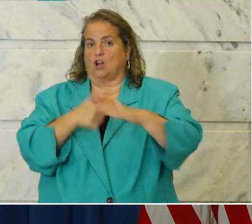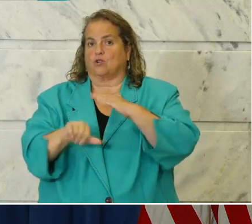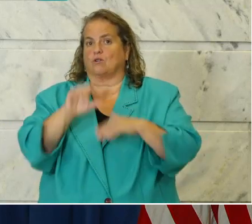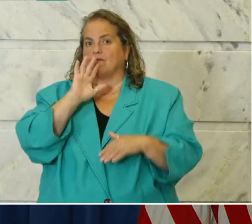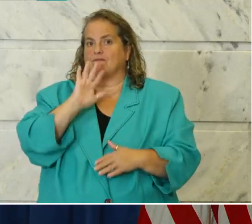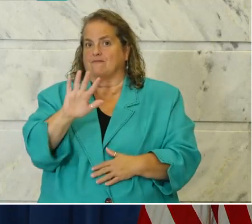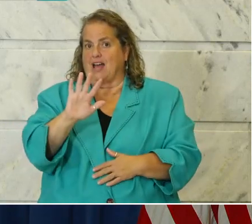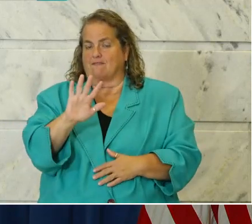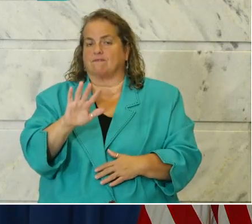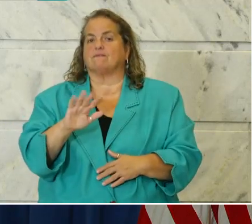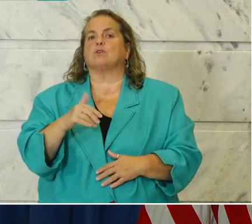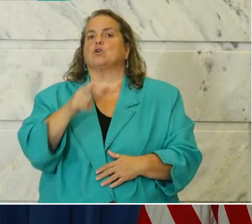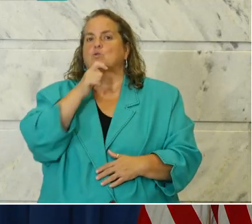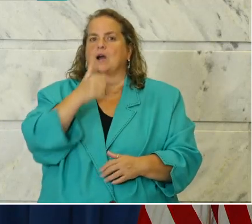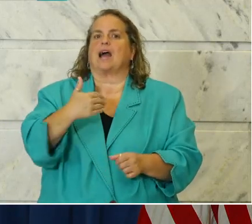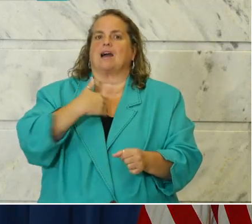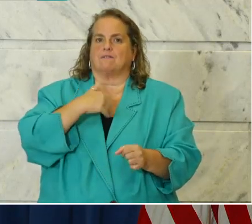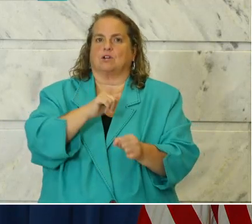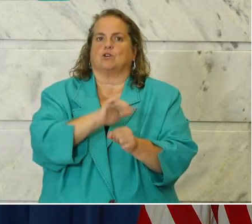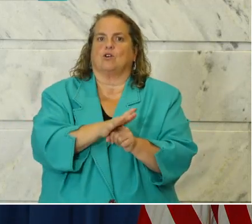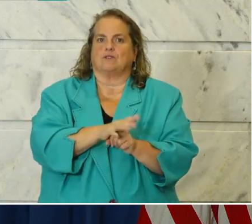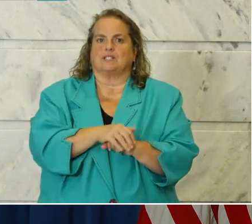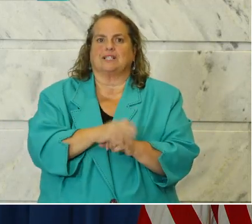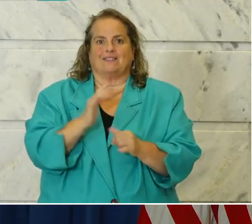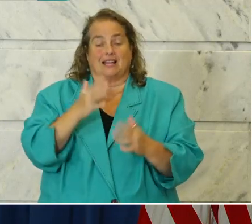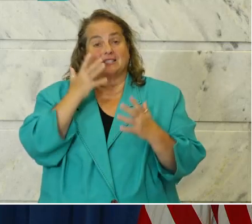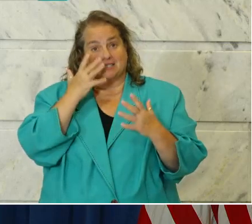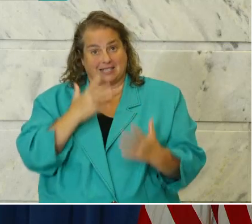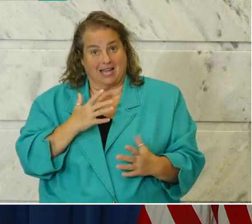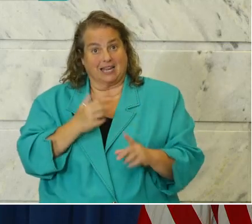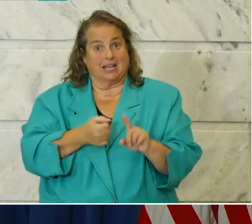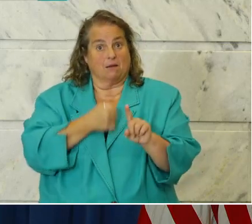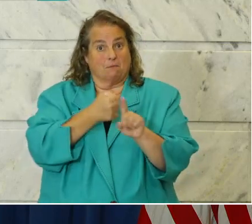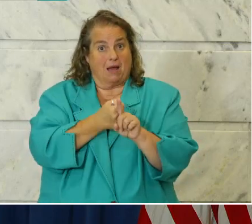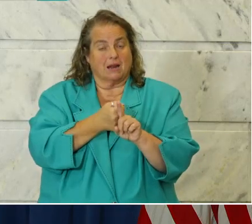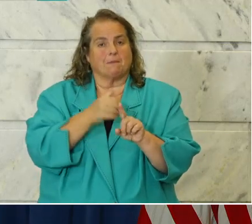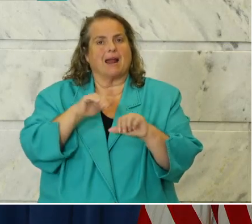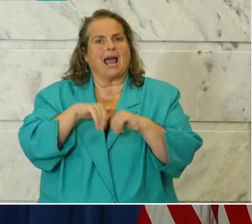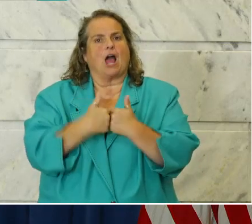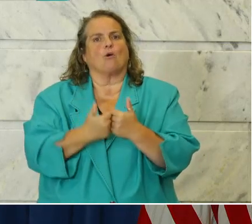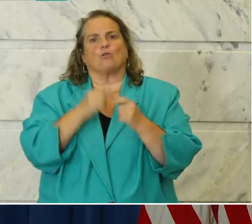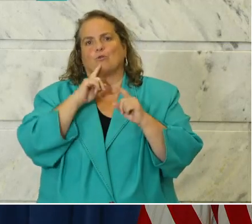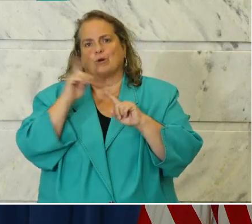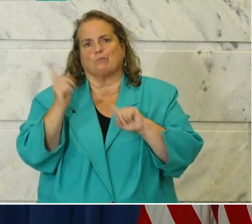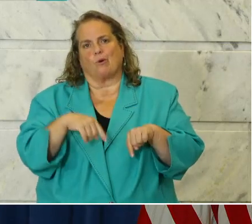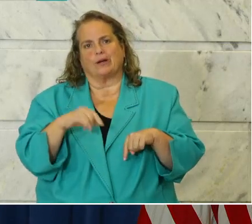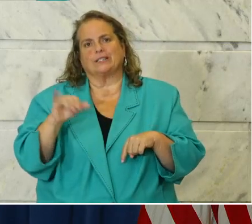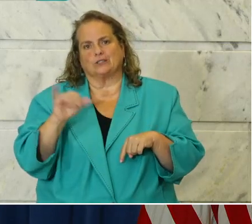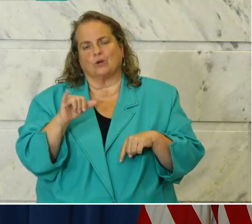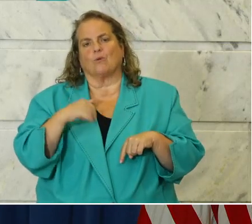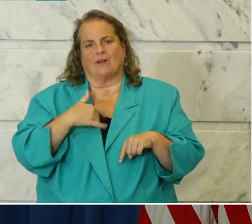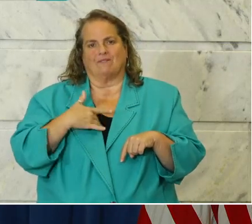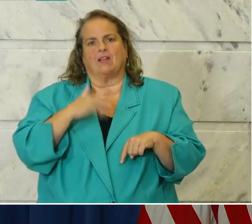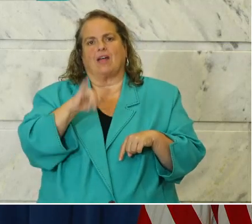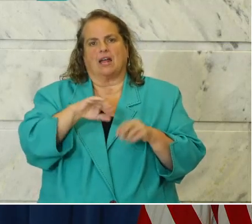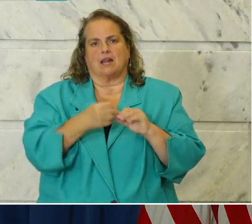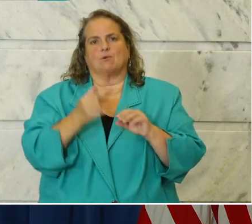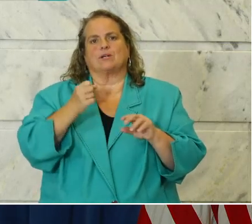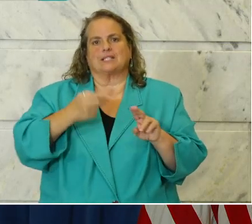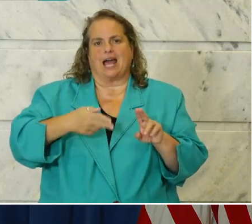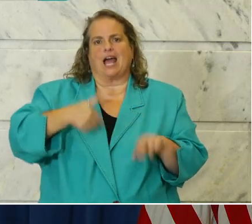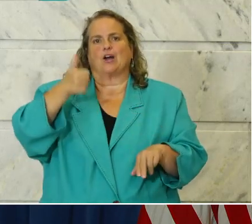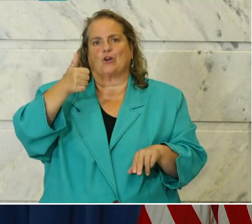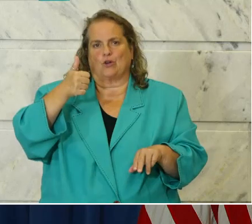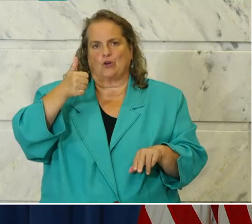testing positive. Again, that's sadly impacted by how the reports are coming in as well. We unfortunately